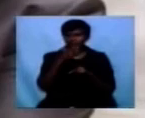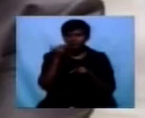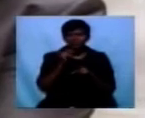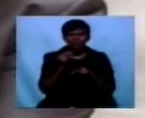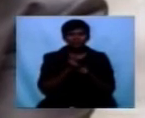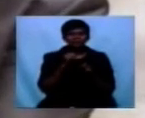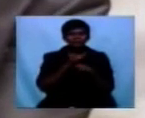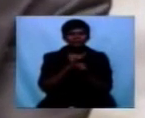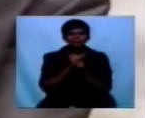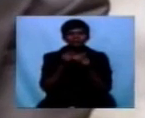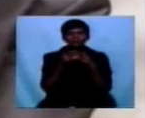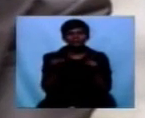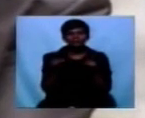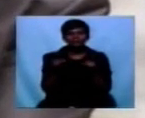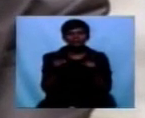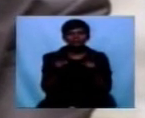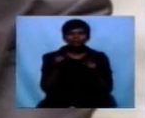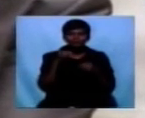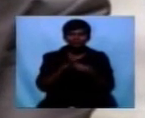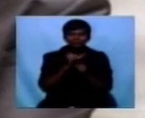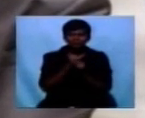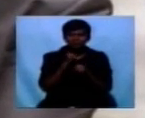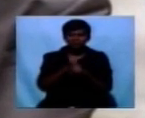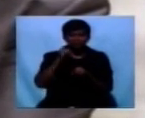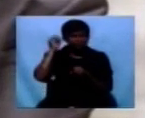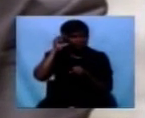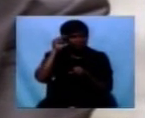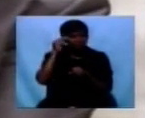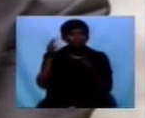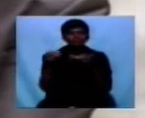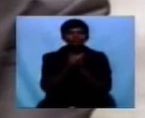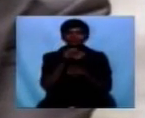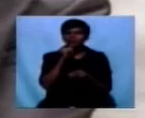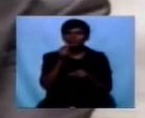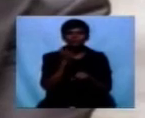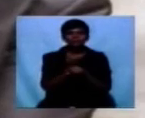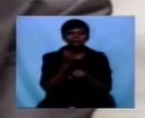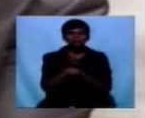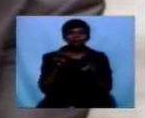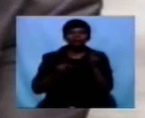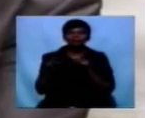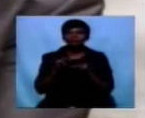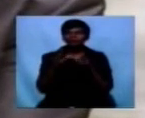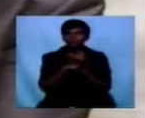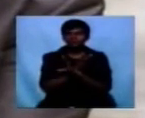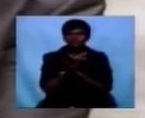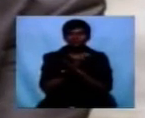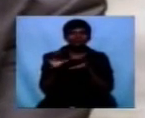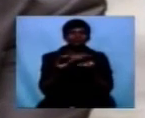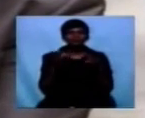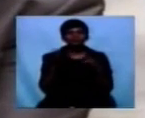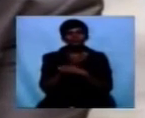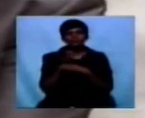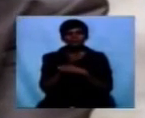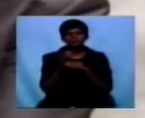a difference. The creation of the new ministry must not make it difficult for the Zambian people to do business with government. It